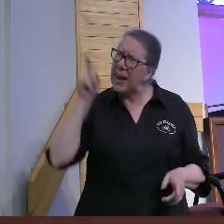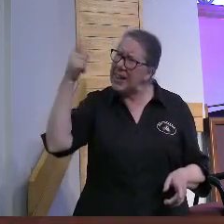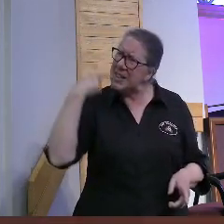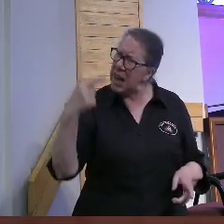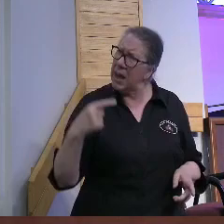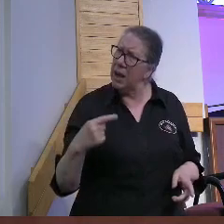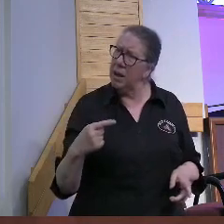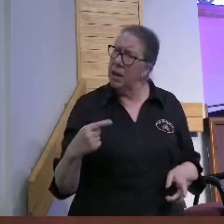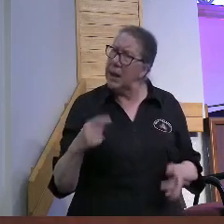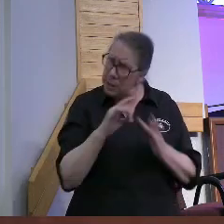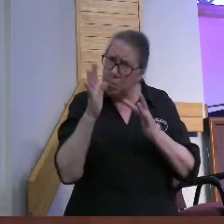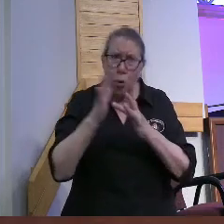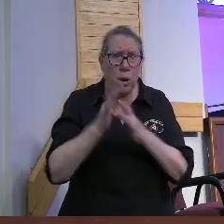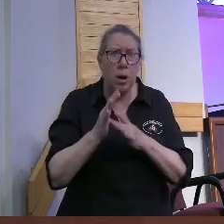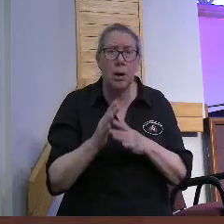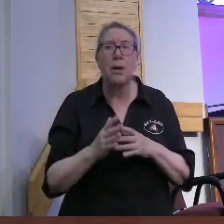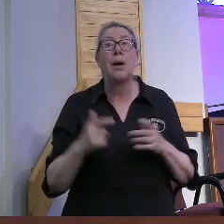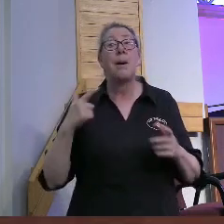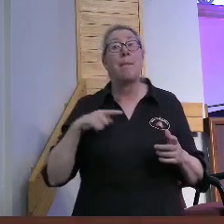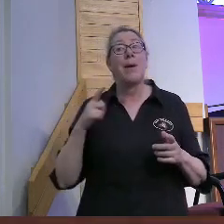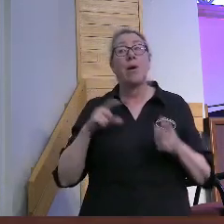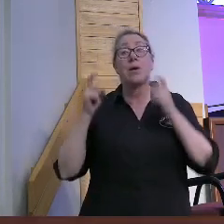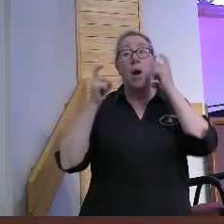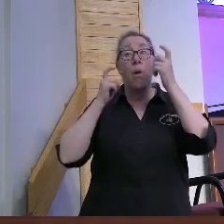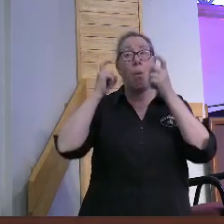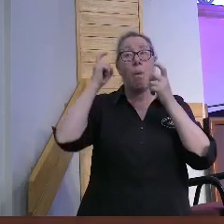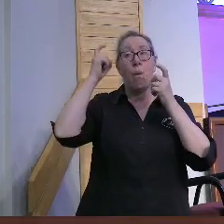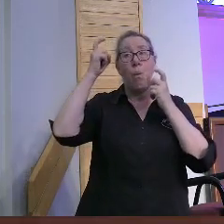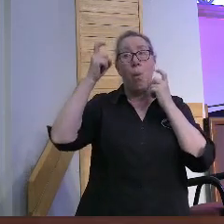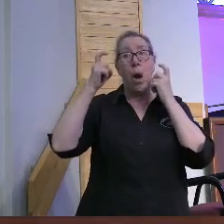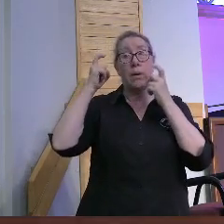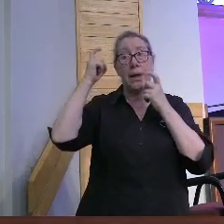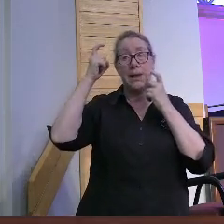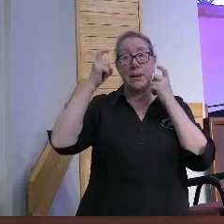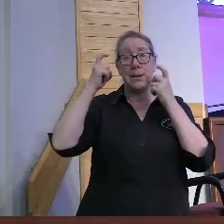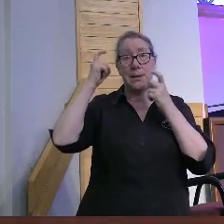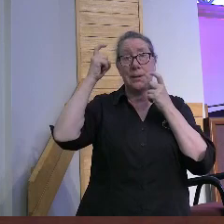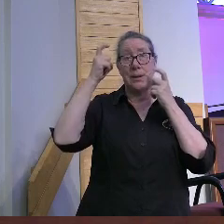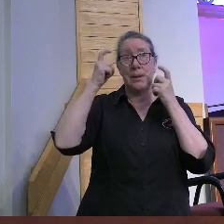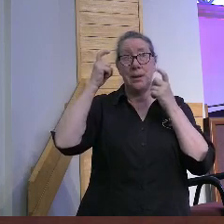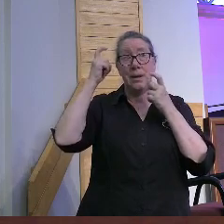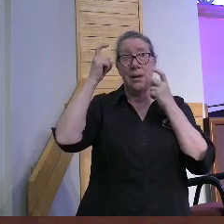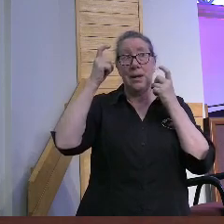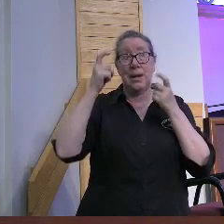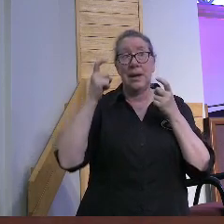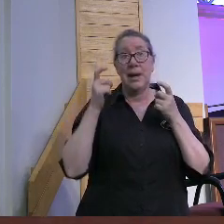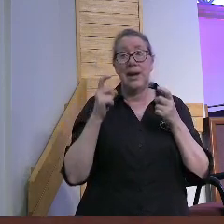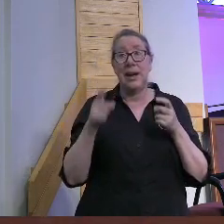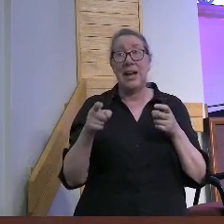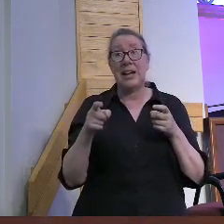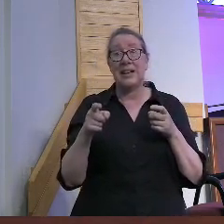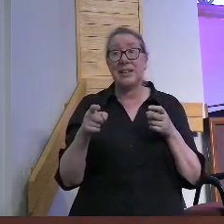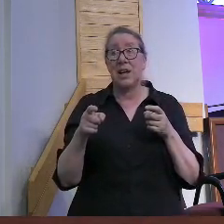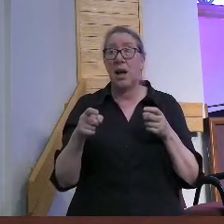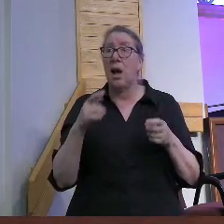why. Because worry, and this is what this text in Matthew 6 is telling us, worry is an